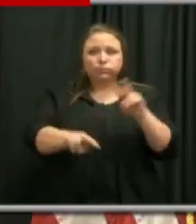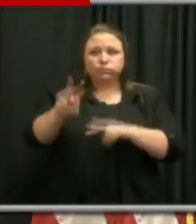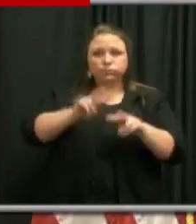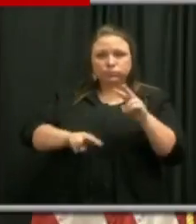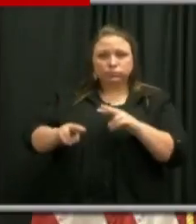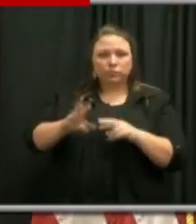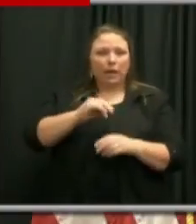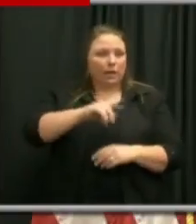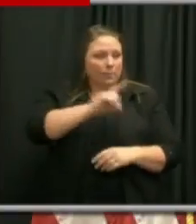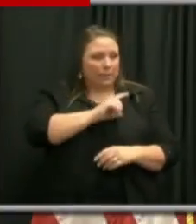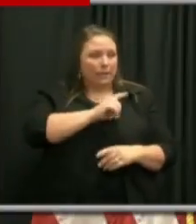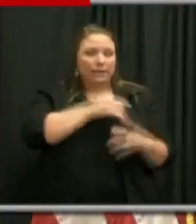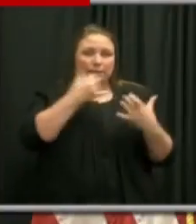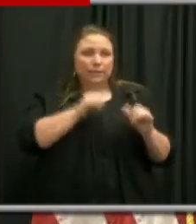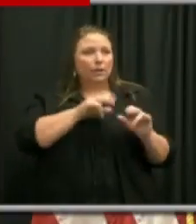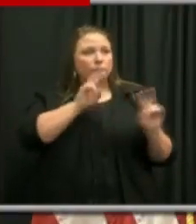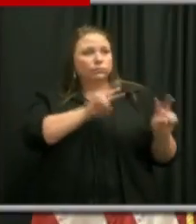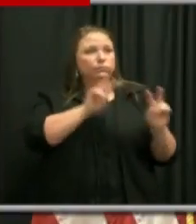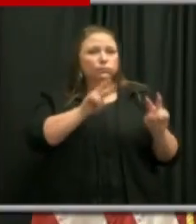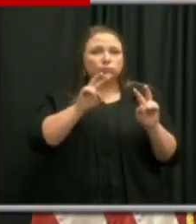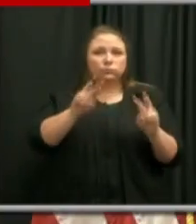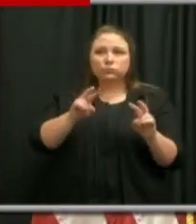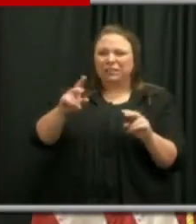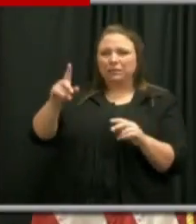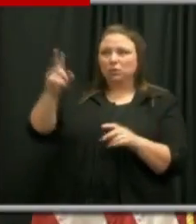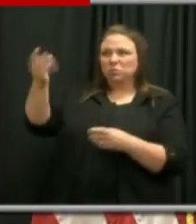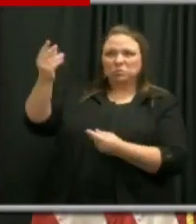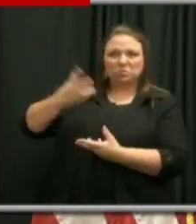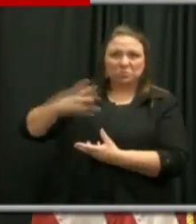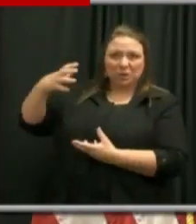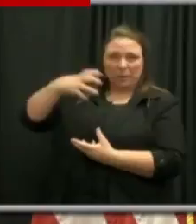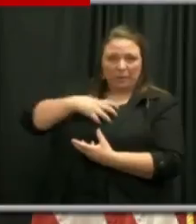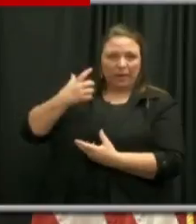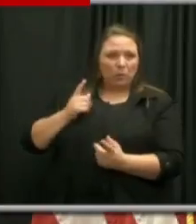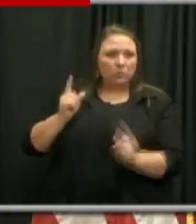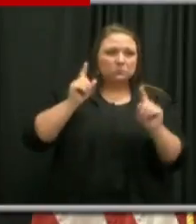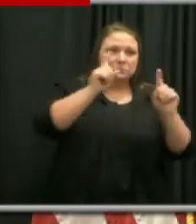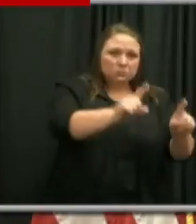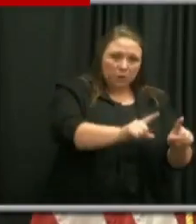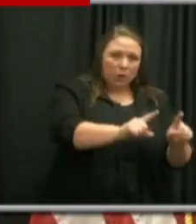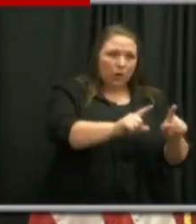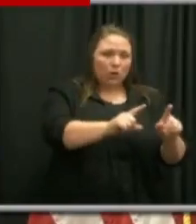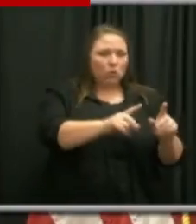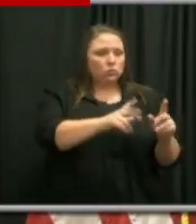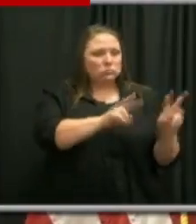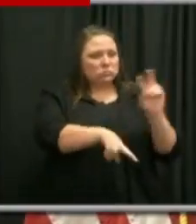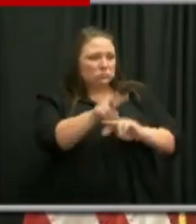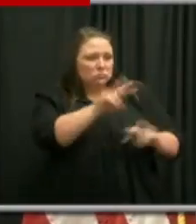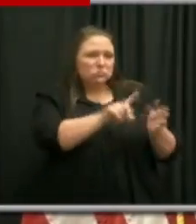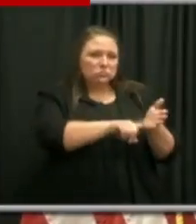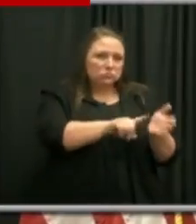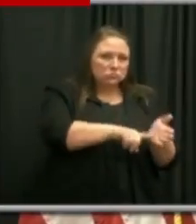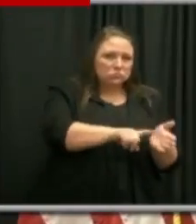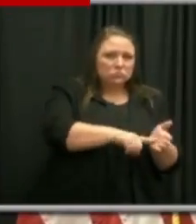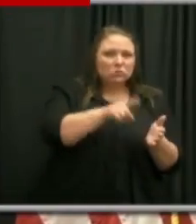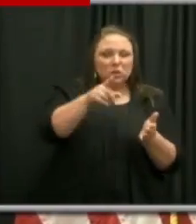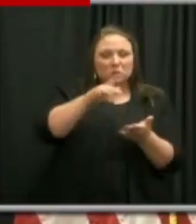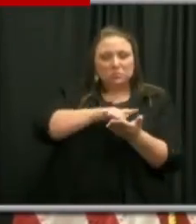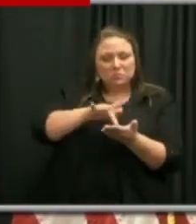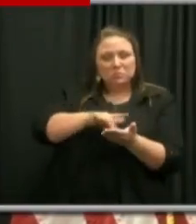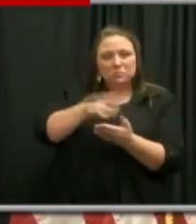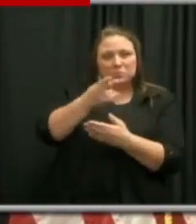police continue to go out and respond on complaints that anybody might put forth on your smartphone at Hub